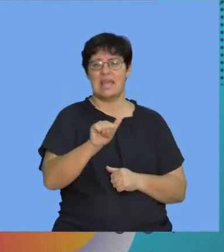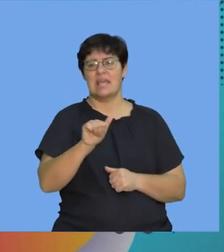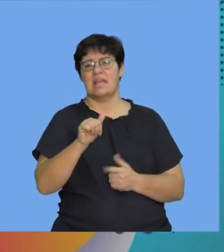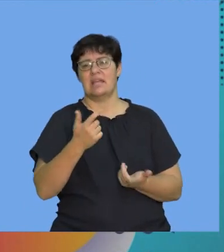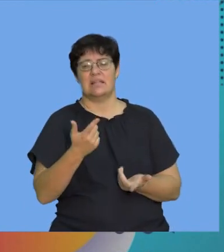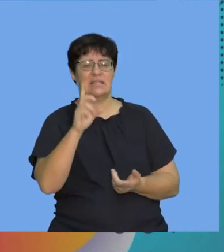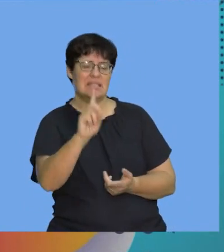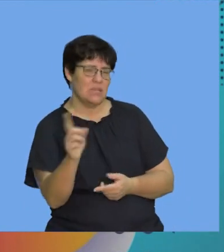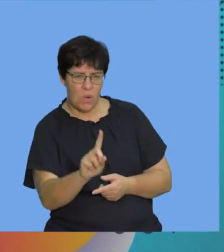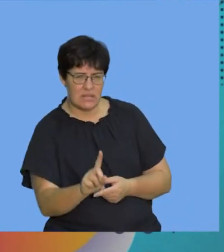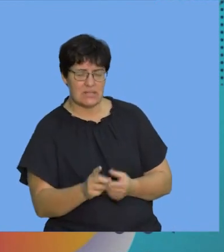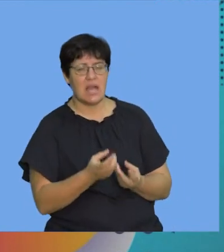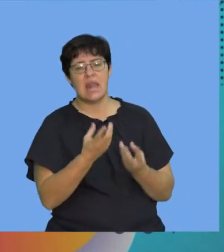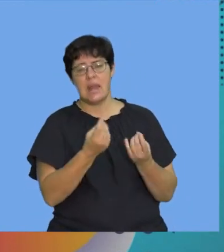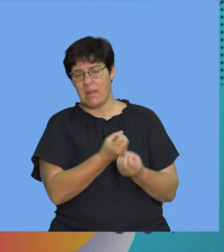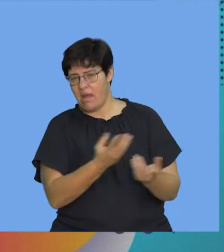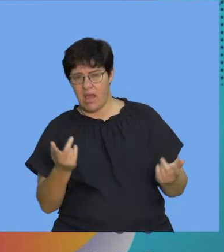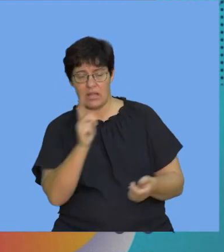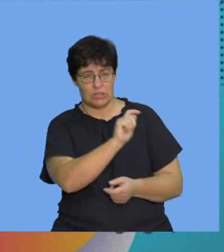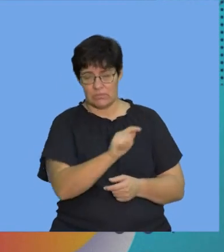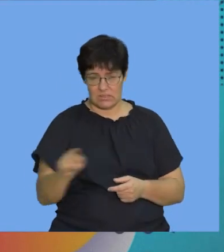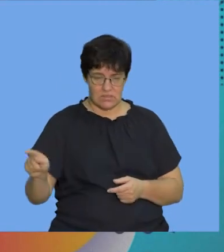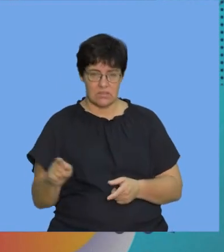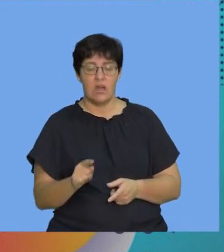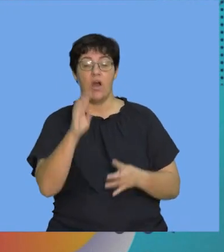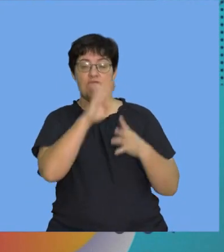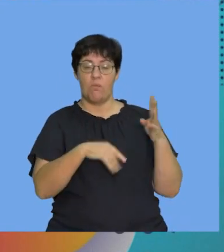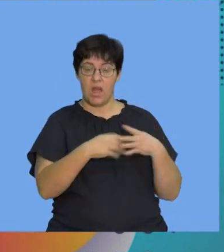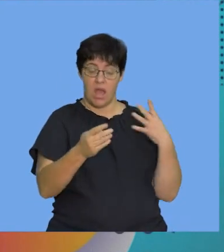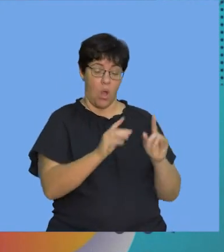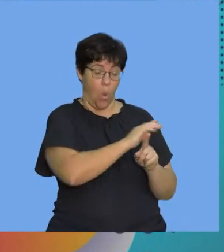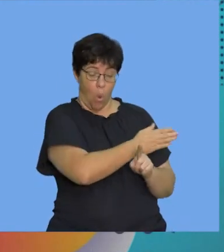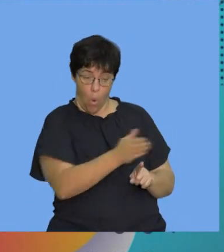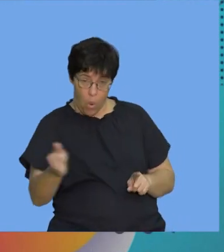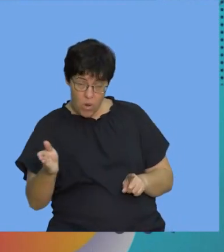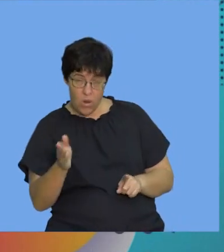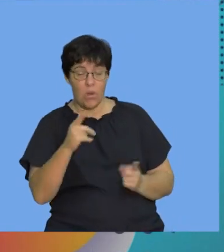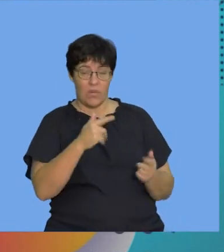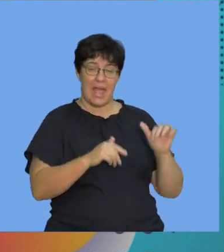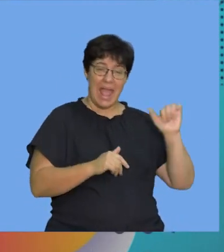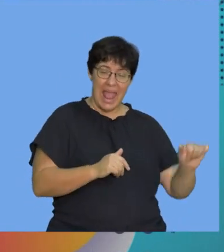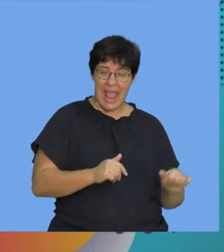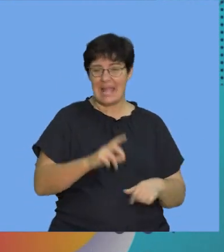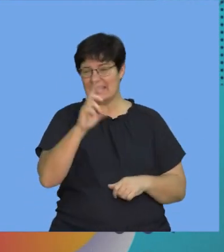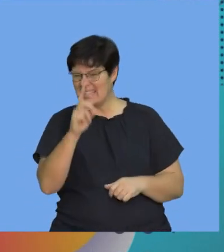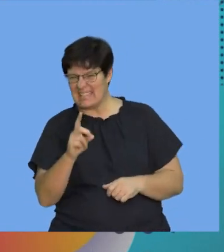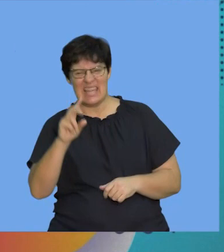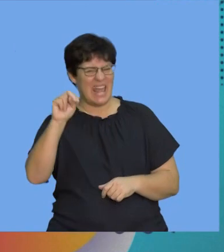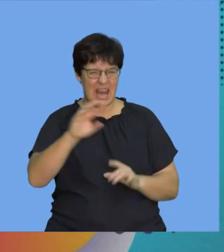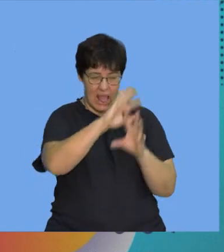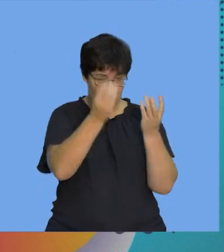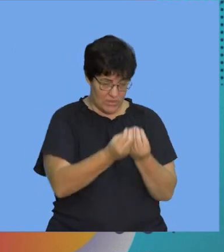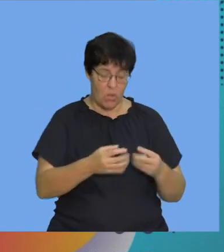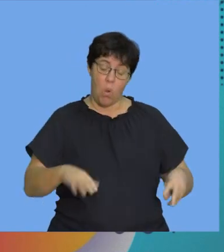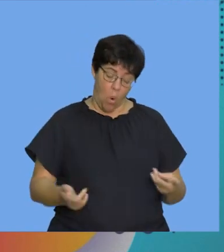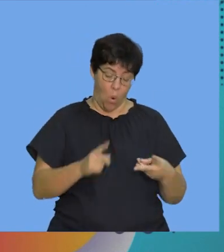terms, and choose between the formula that uses the whole formula with the A and the D and the N, or the formula